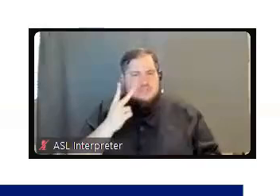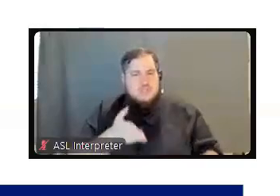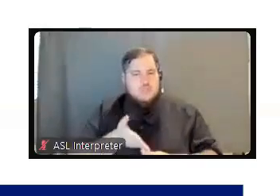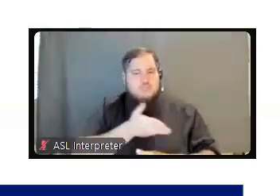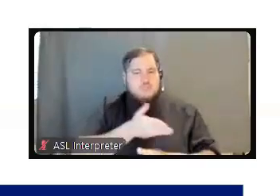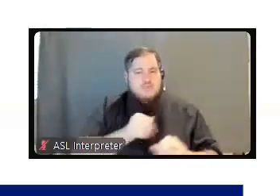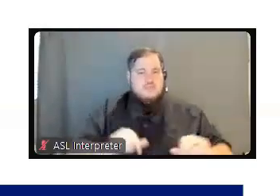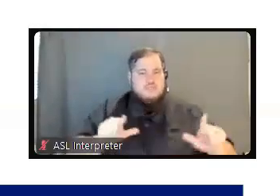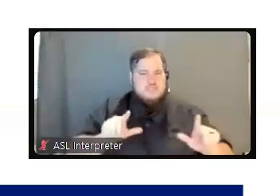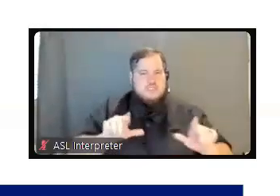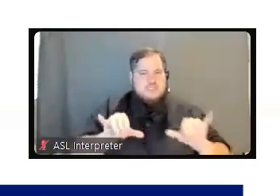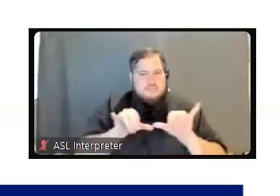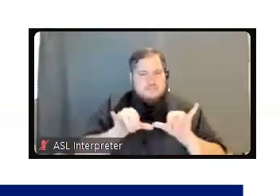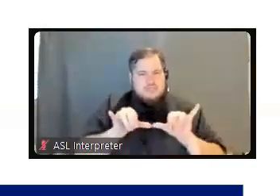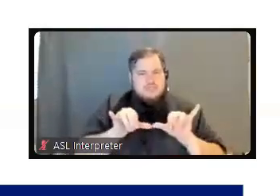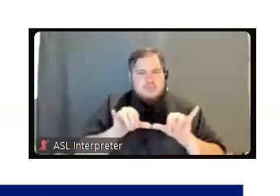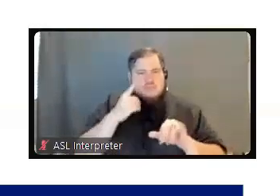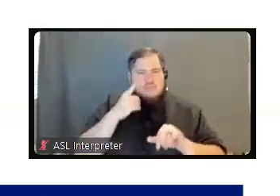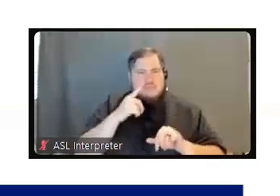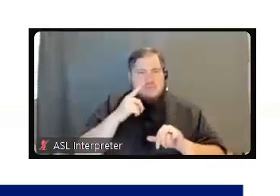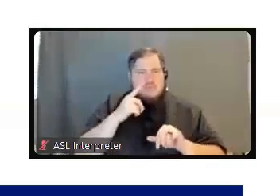our metrics are mainly